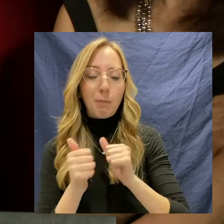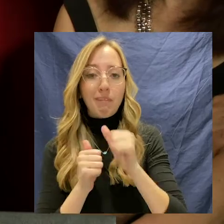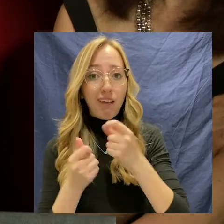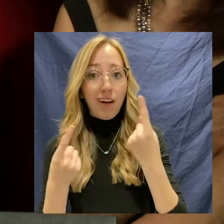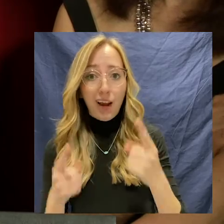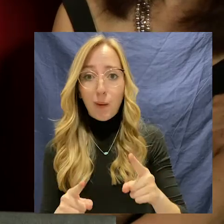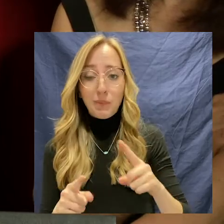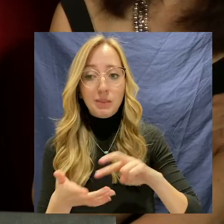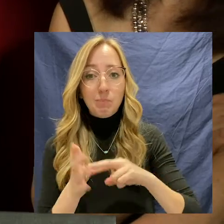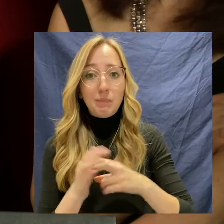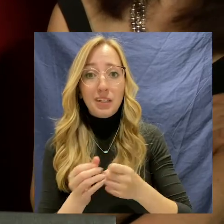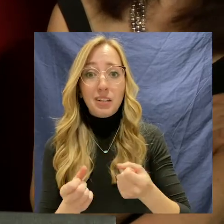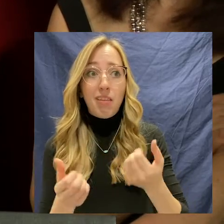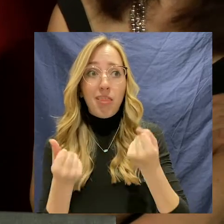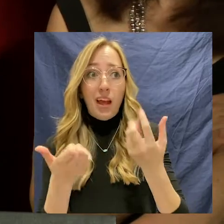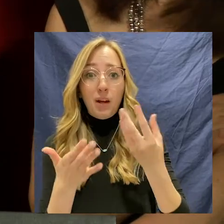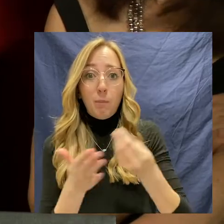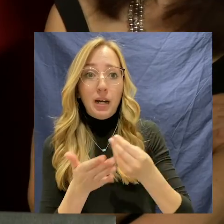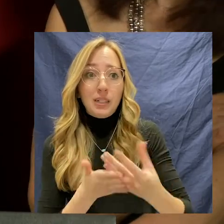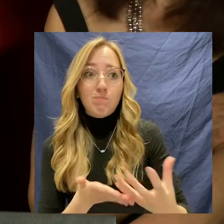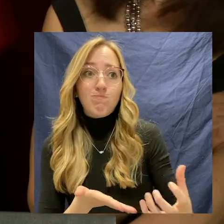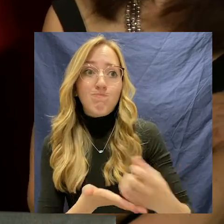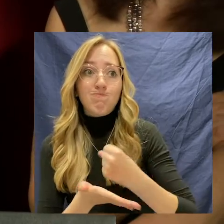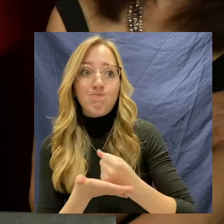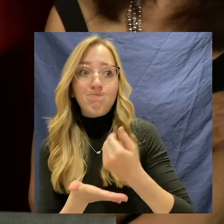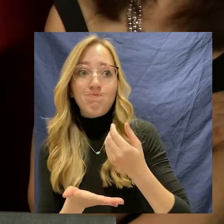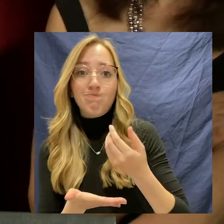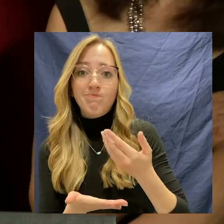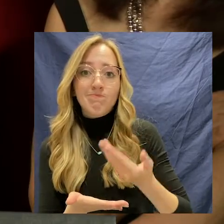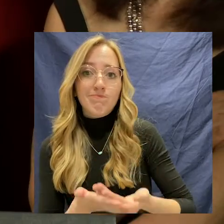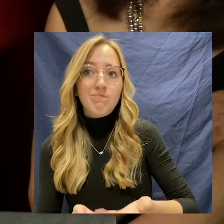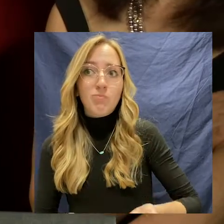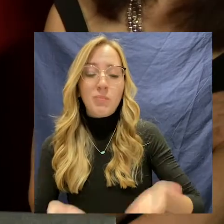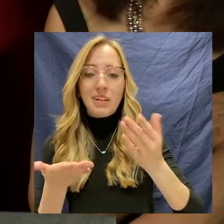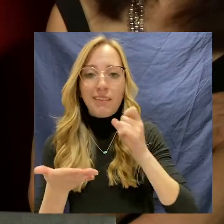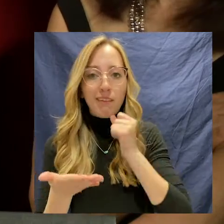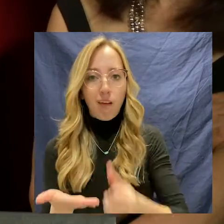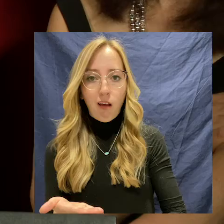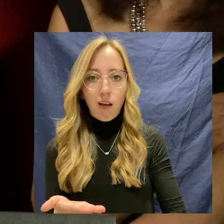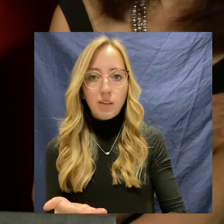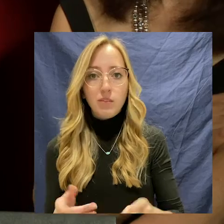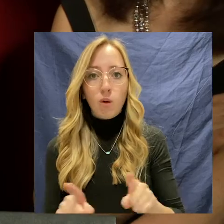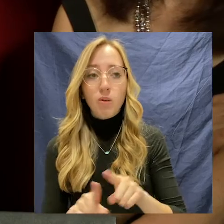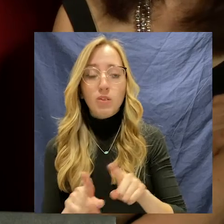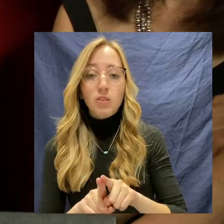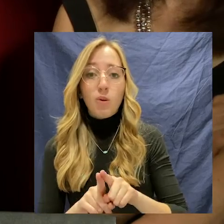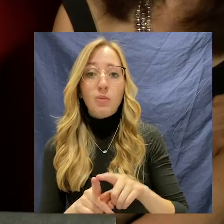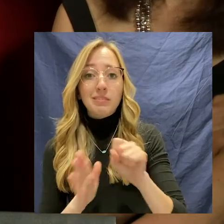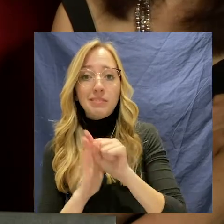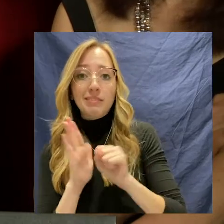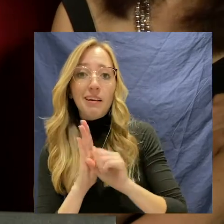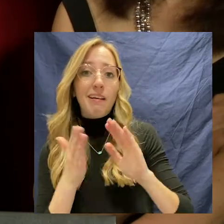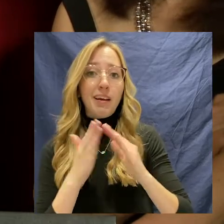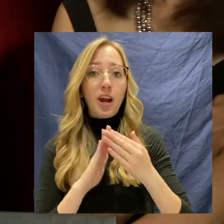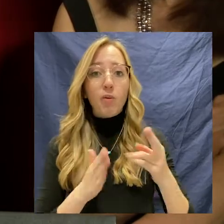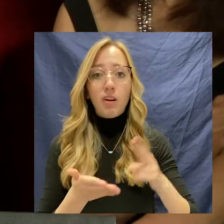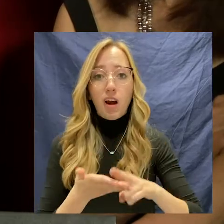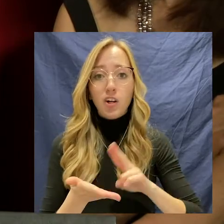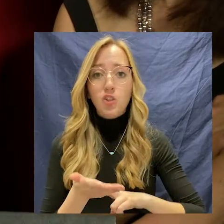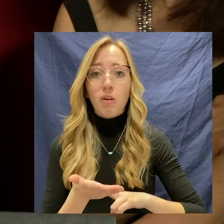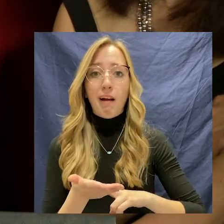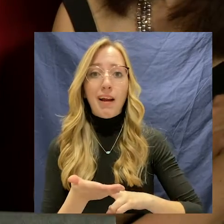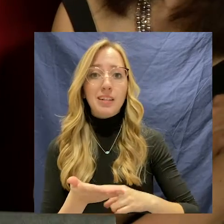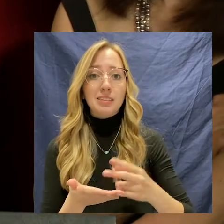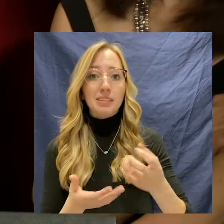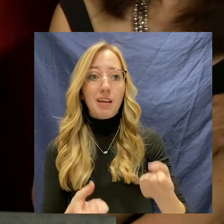revenue. We faced tens of thousands of dollars in cuts from state and county contracts. We are